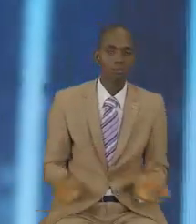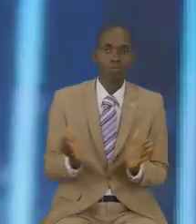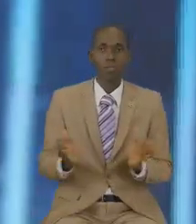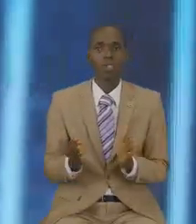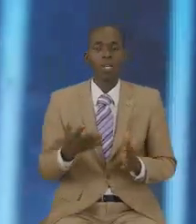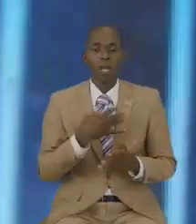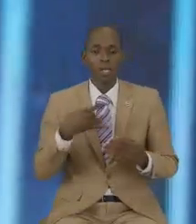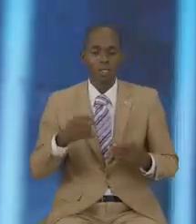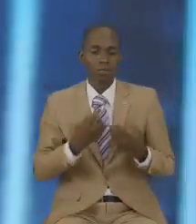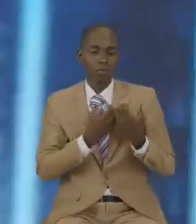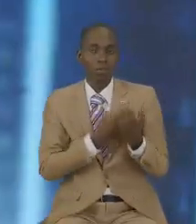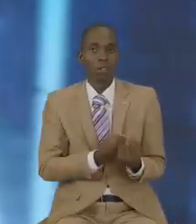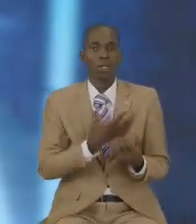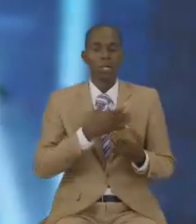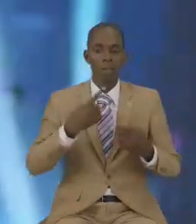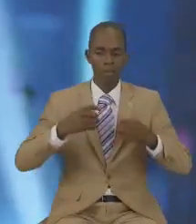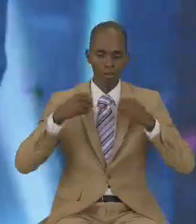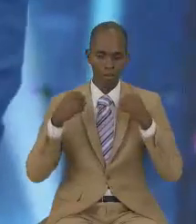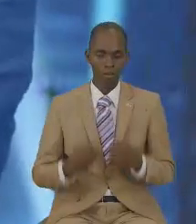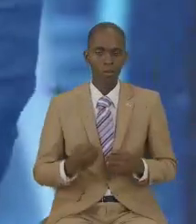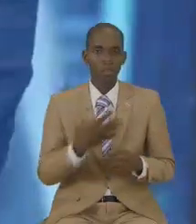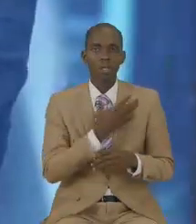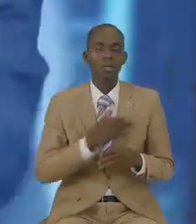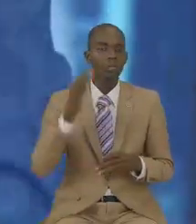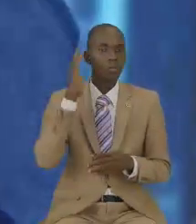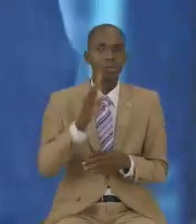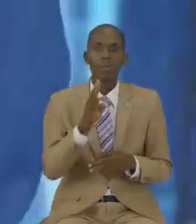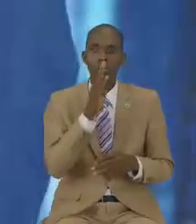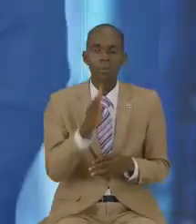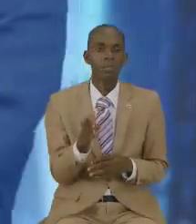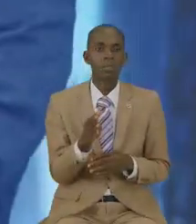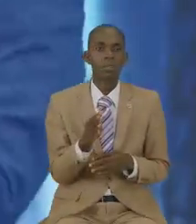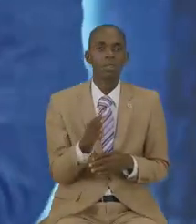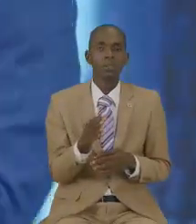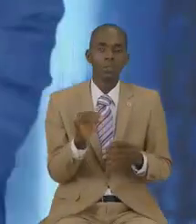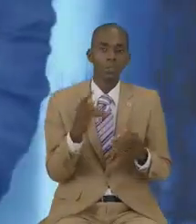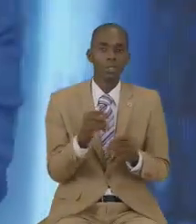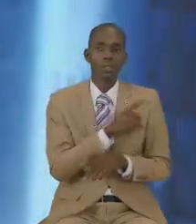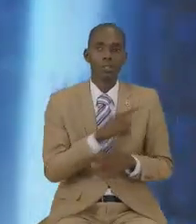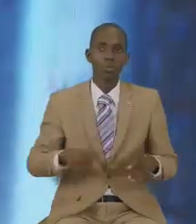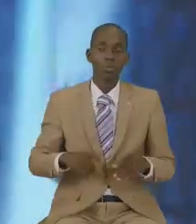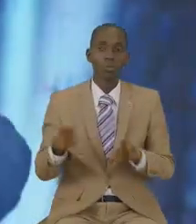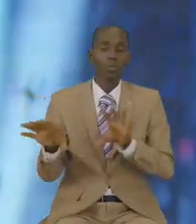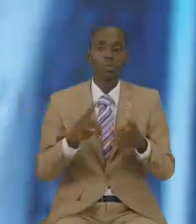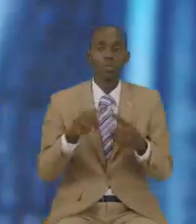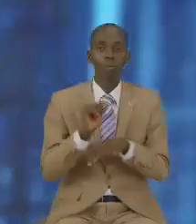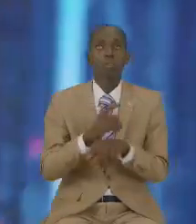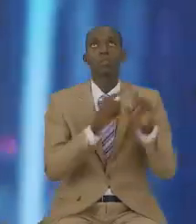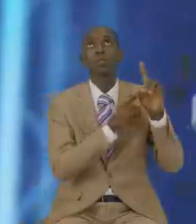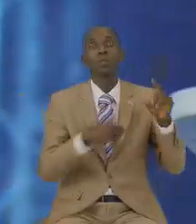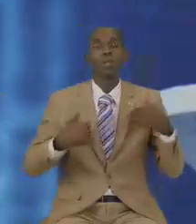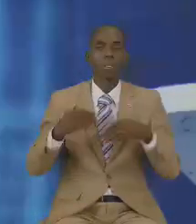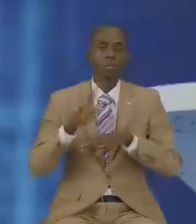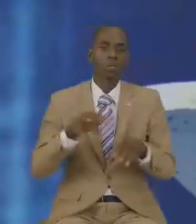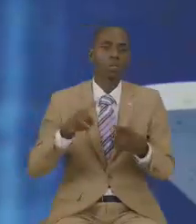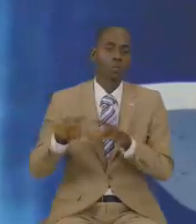courage, is going to have the strength, and is going to be and to do what the Lord has called him to do. You will be strong